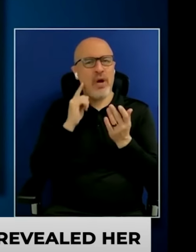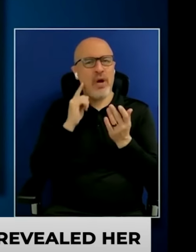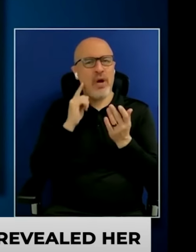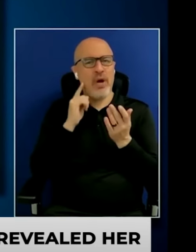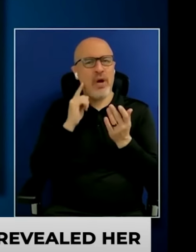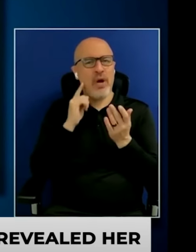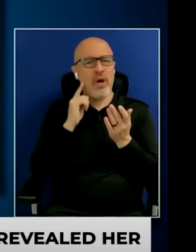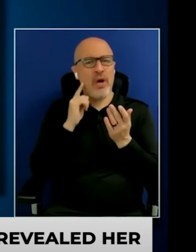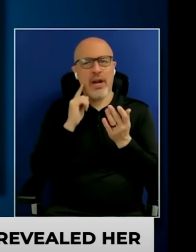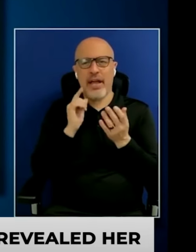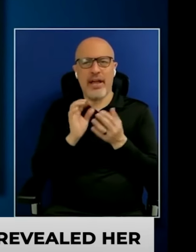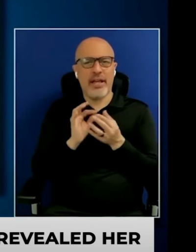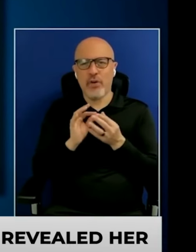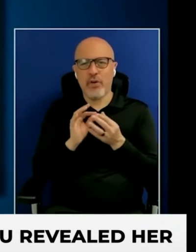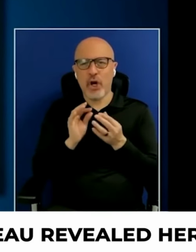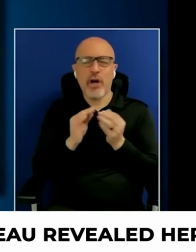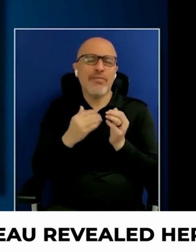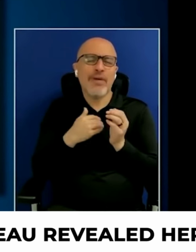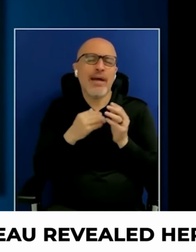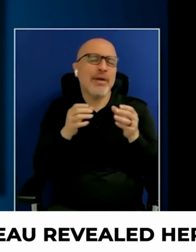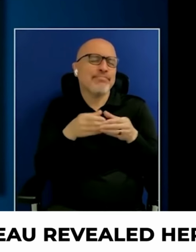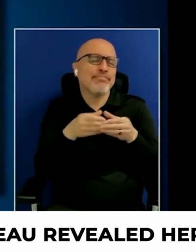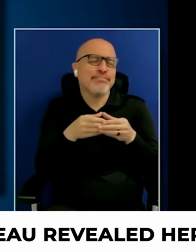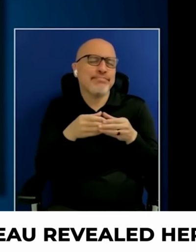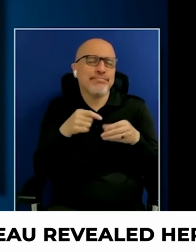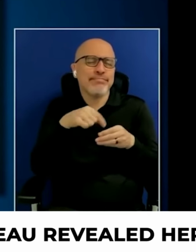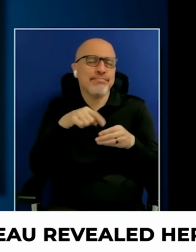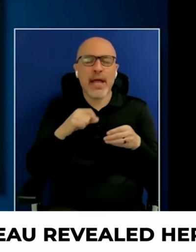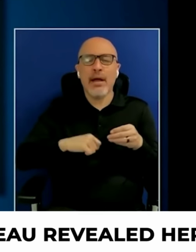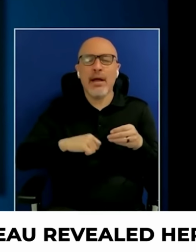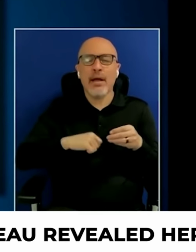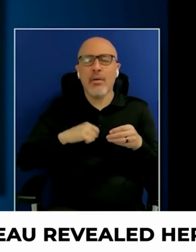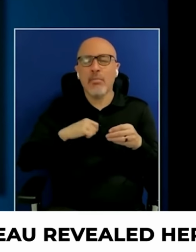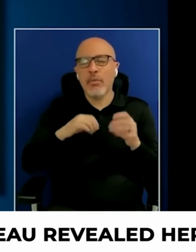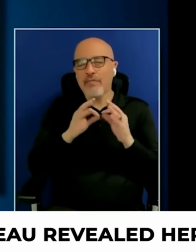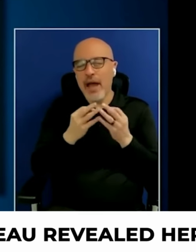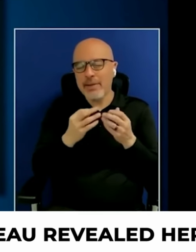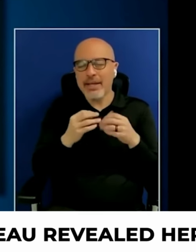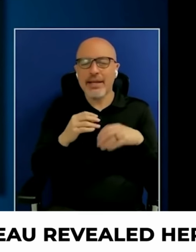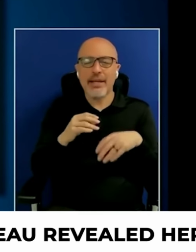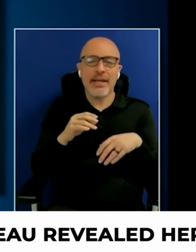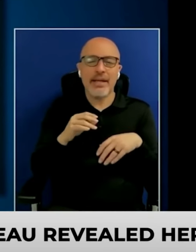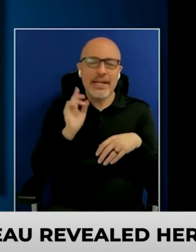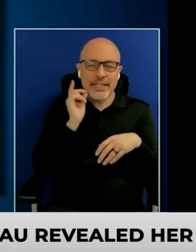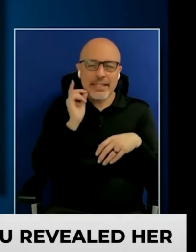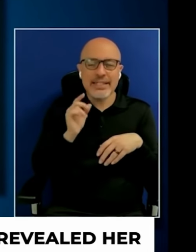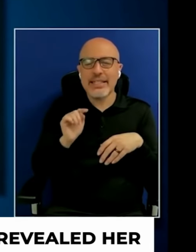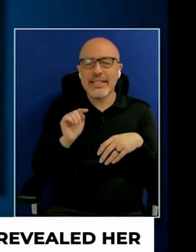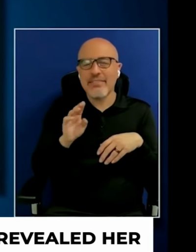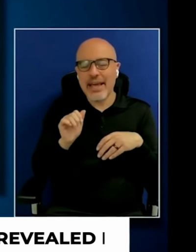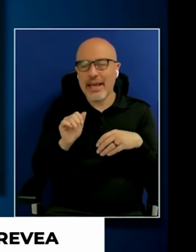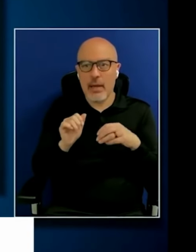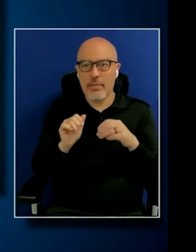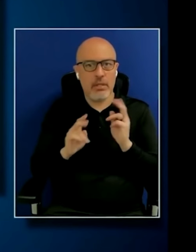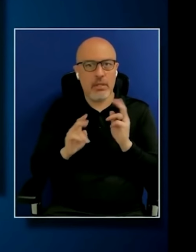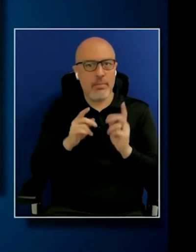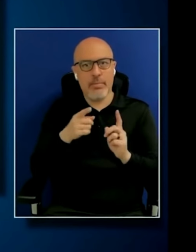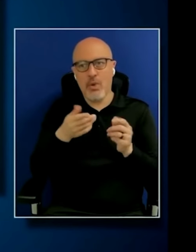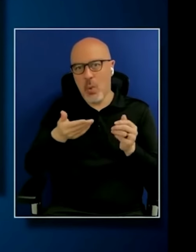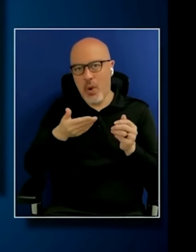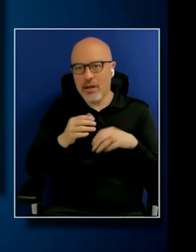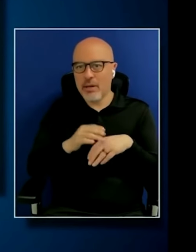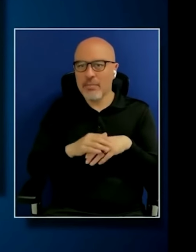That's it. Now I'm going to let you this pocket play, okay? Like, you know, proud family Disney TVA. The showrunners were super welcoming, Meredith Roberts,